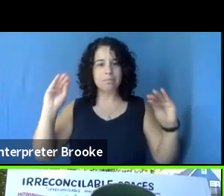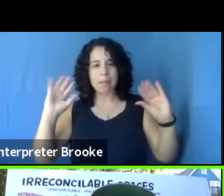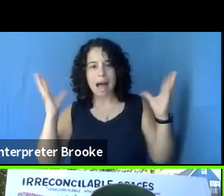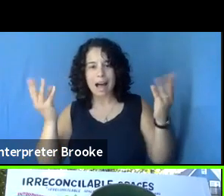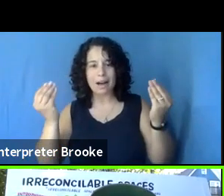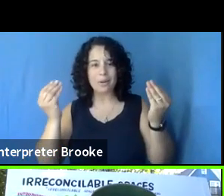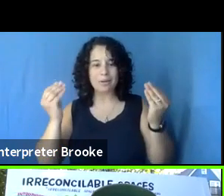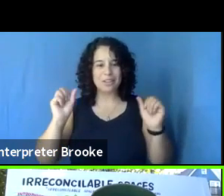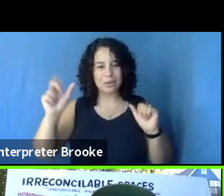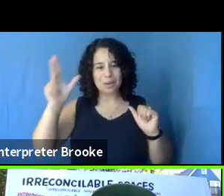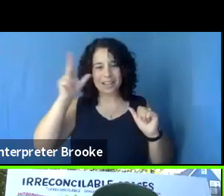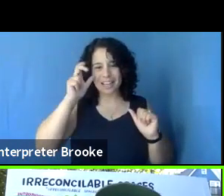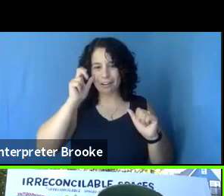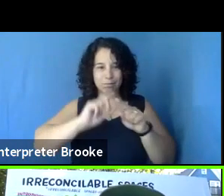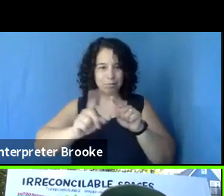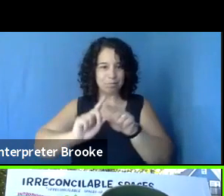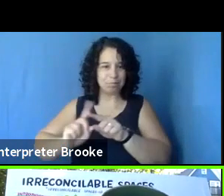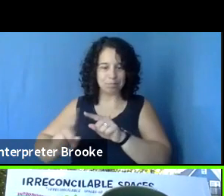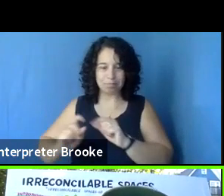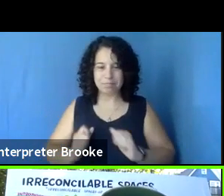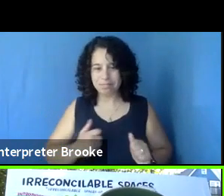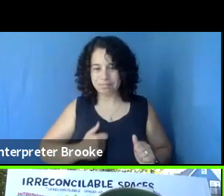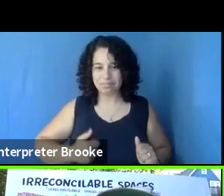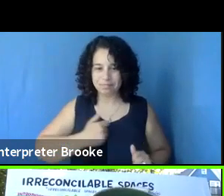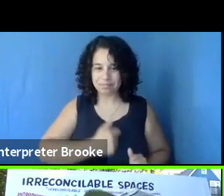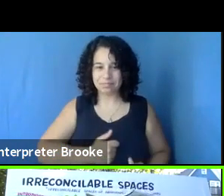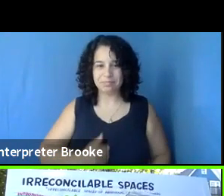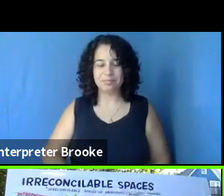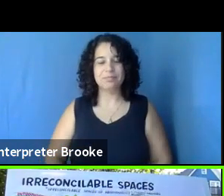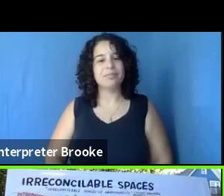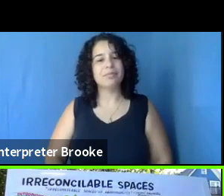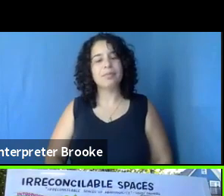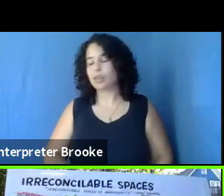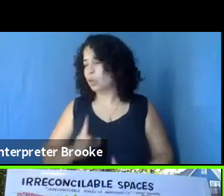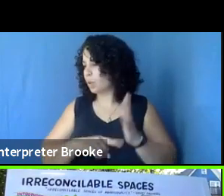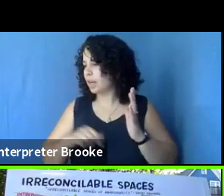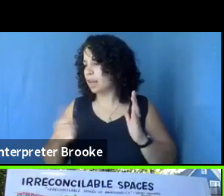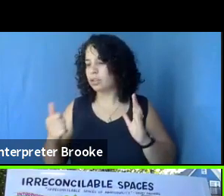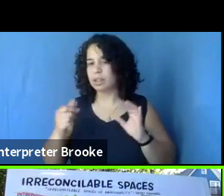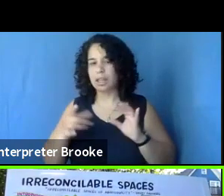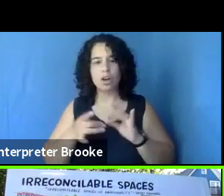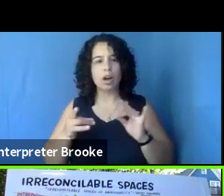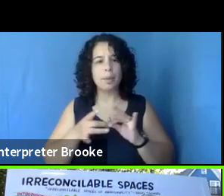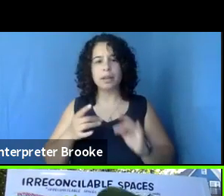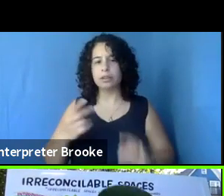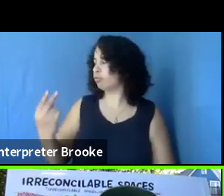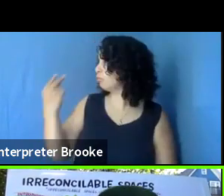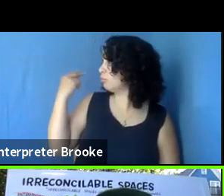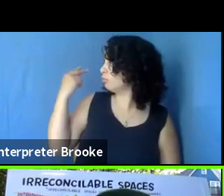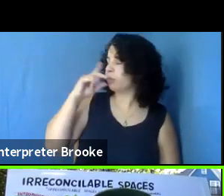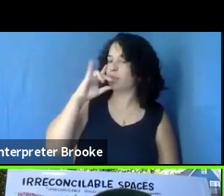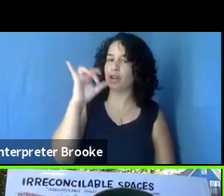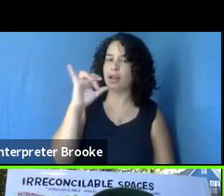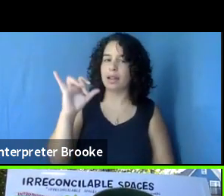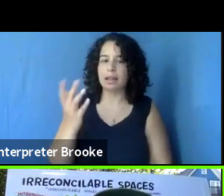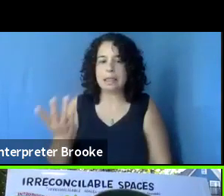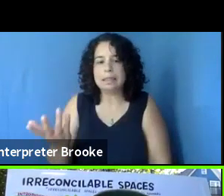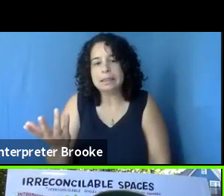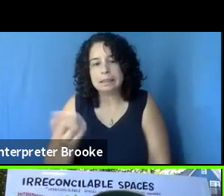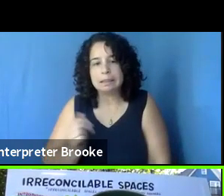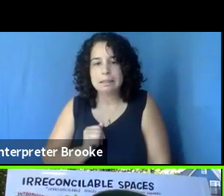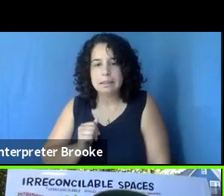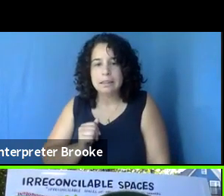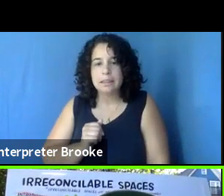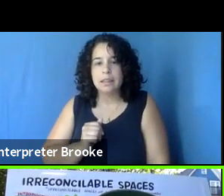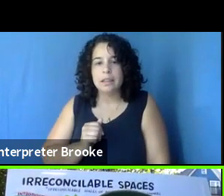What do I want to say about this? Just give me this. Yeah, so graphic